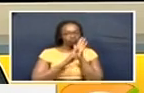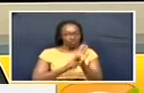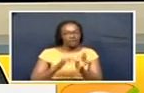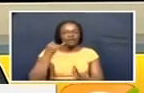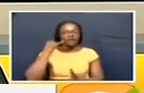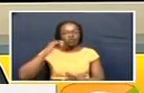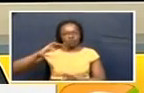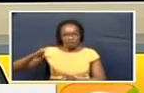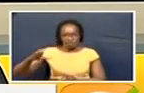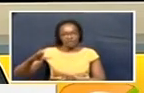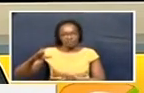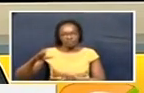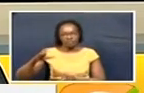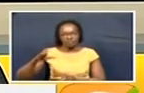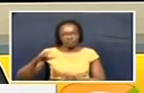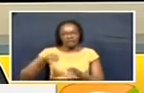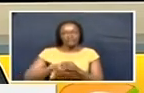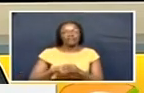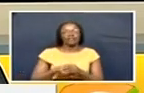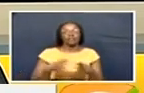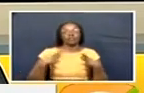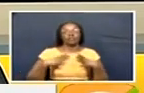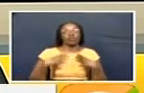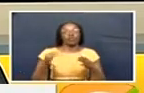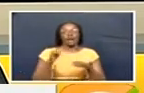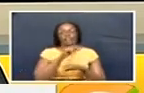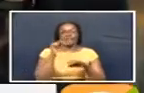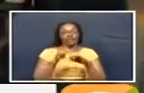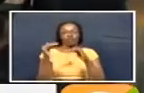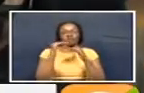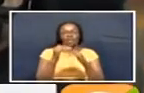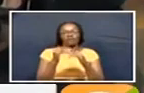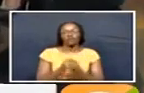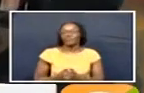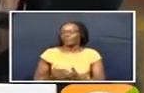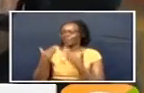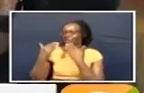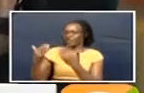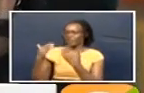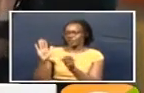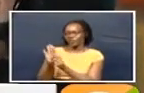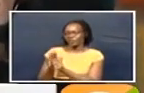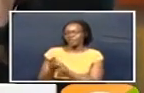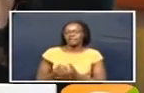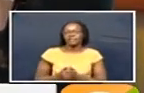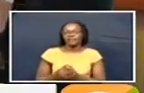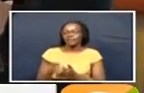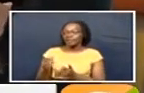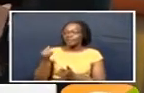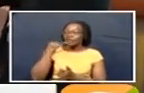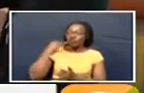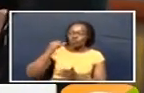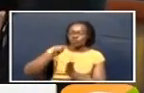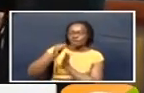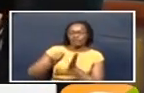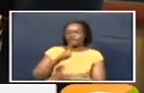and the interests of Nakuru County citizens at the national level. Thank you very much for that. And somebody here saying Nakuru and Naivasha in particular is lucky to